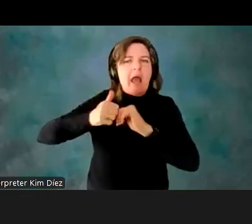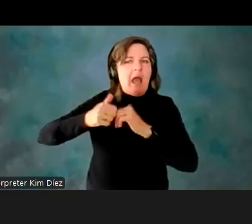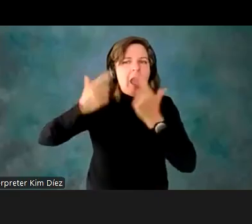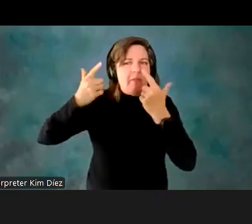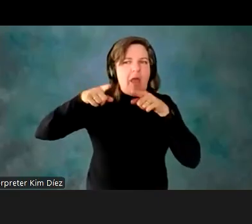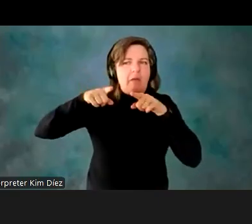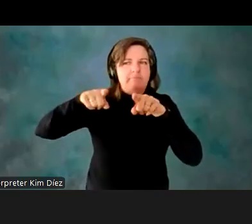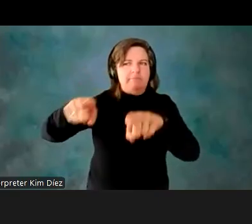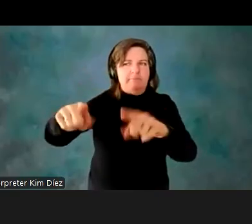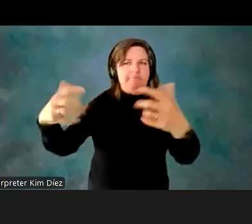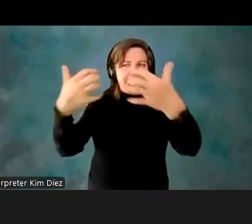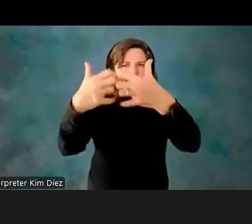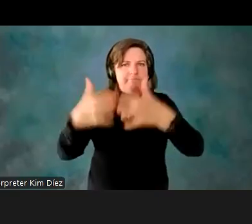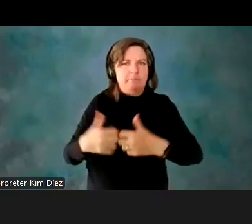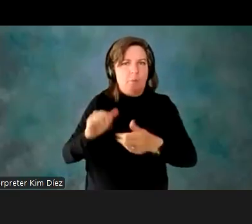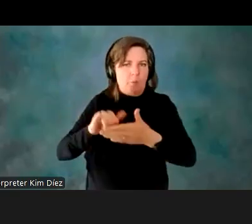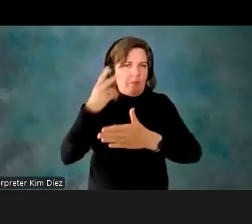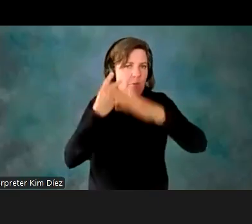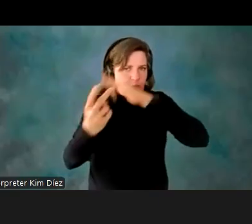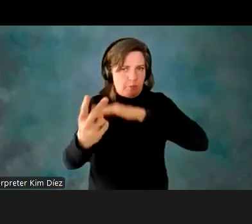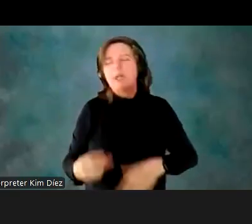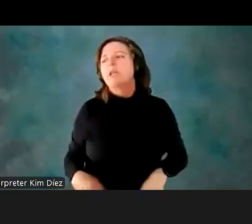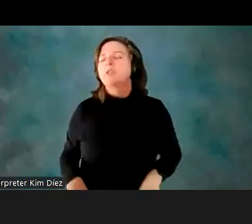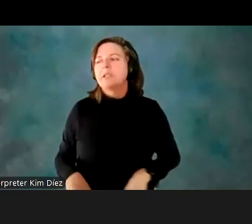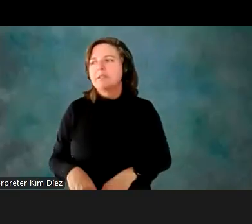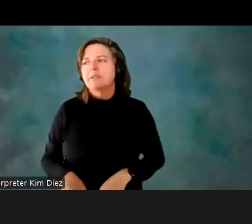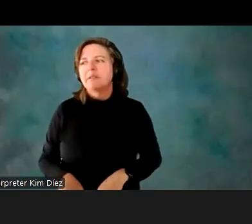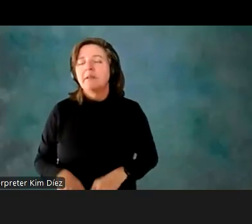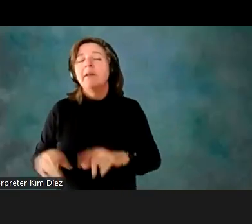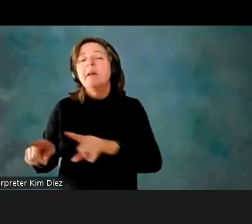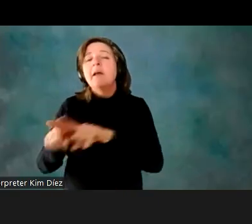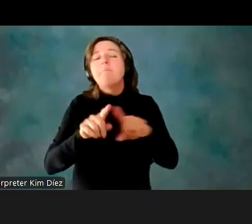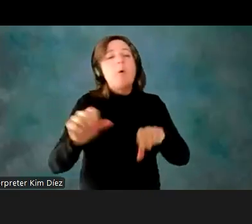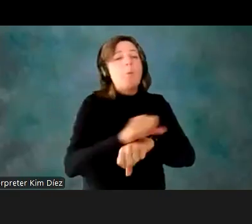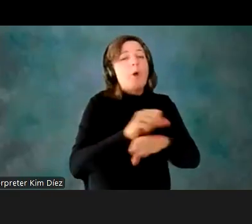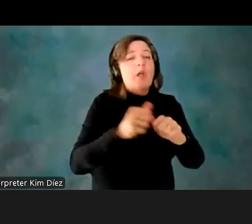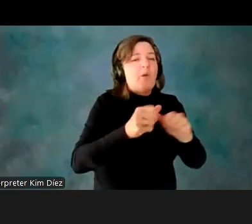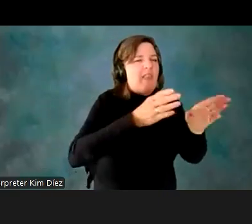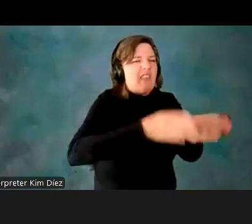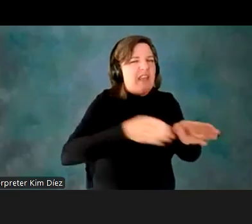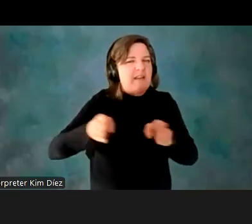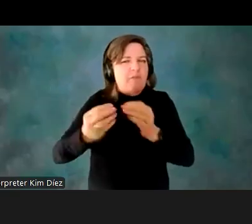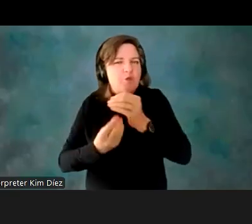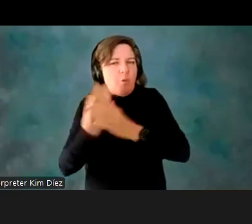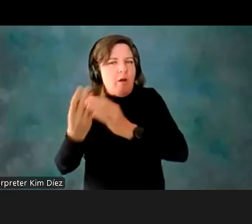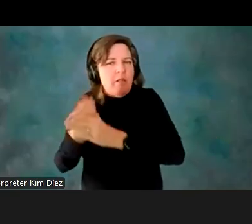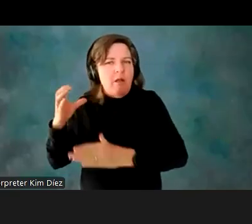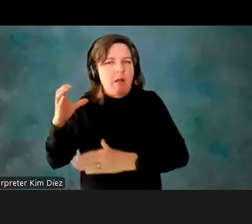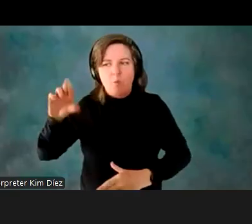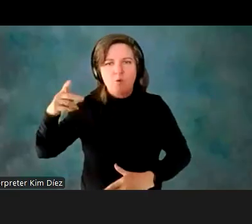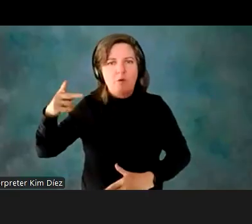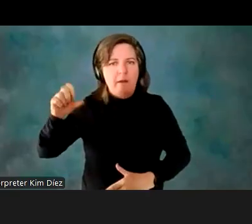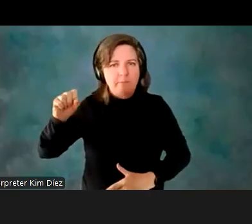projections, and also working with individual crops and trying to get some validation